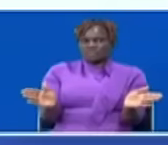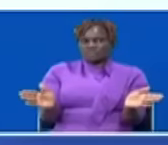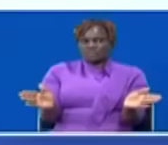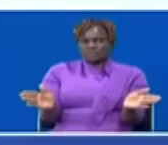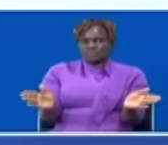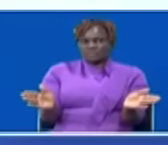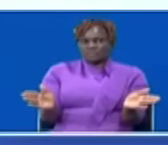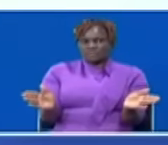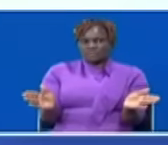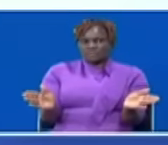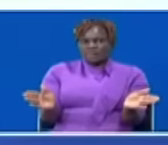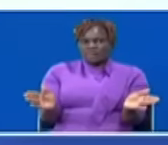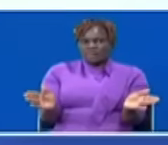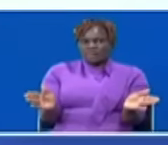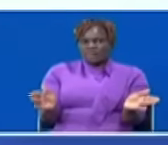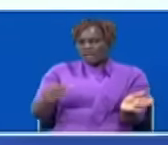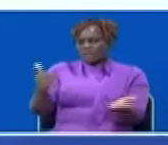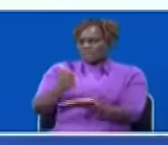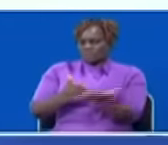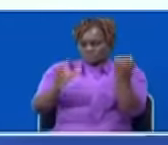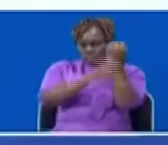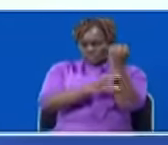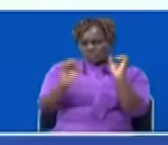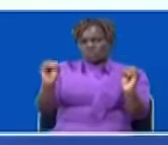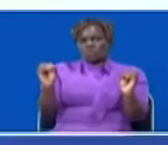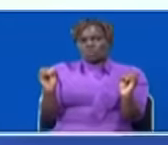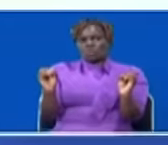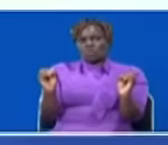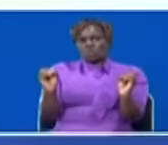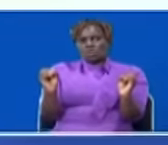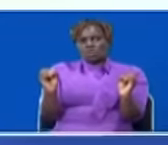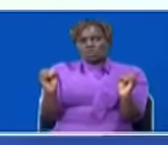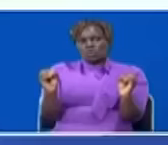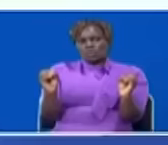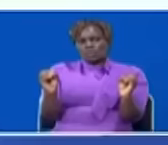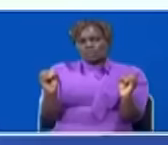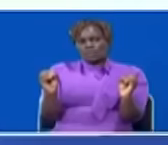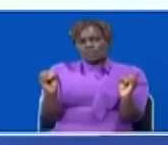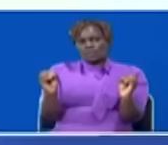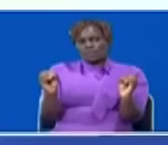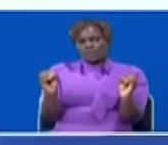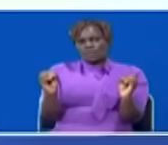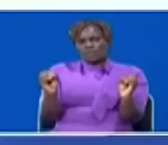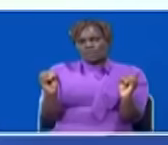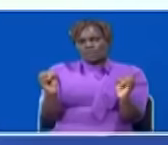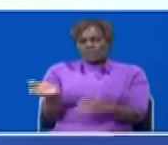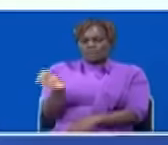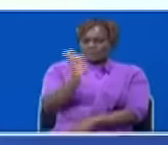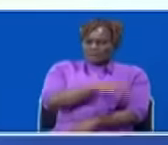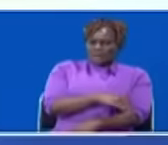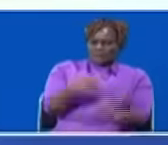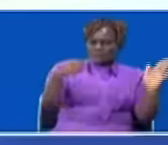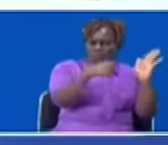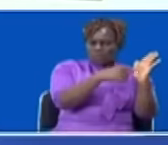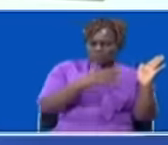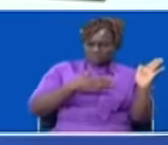in Mombasa. Why aren't we in the other parts of the country? Because shouldn't this have been something you would initiate as the top brass of the party? And it goes back to the point I've made